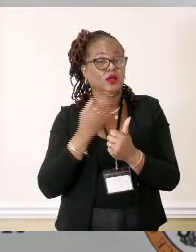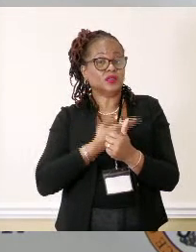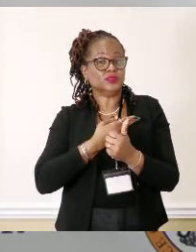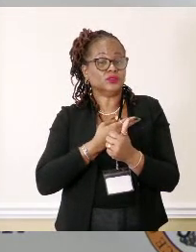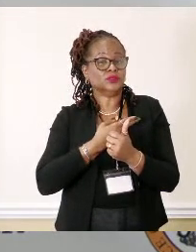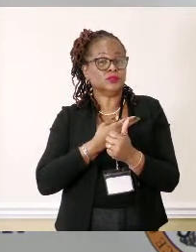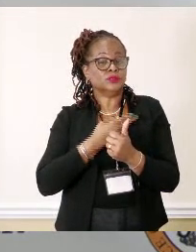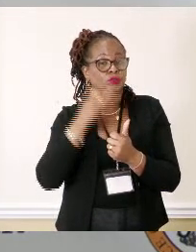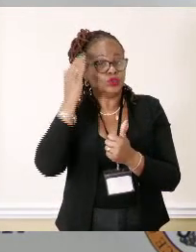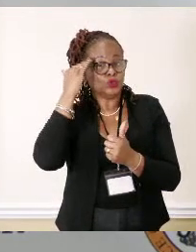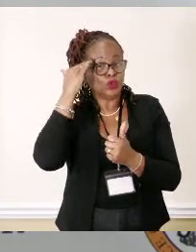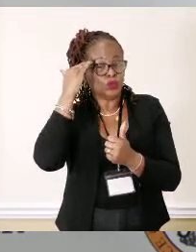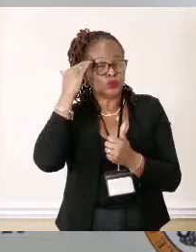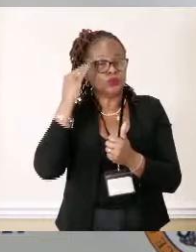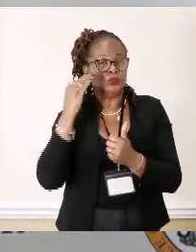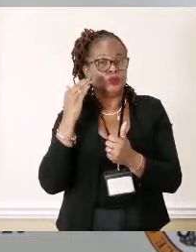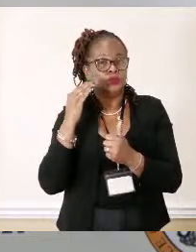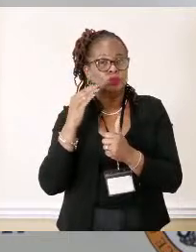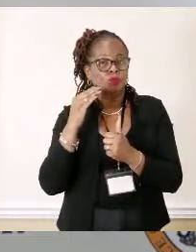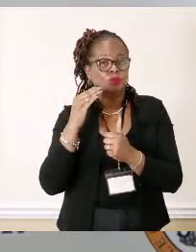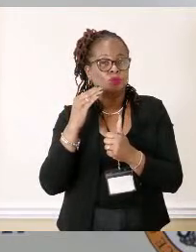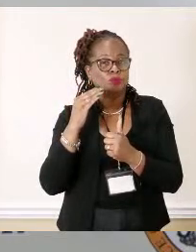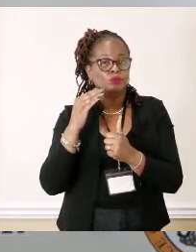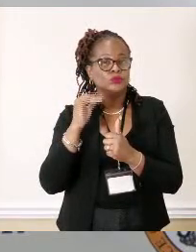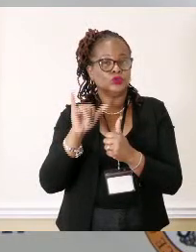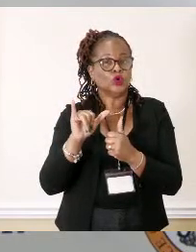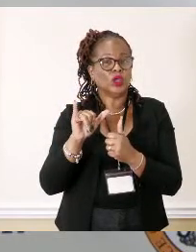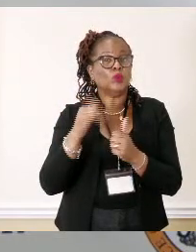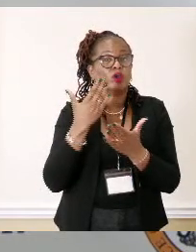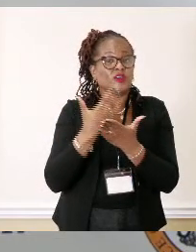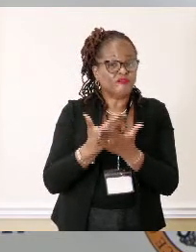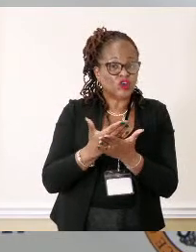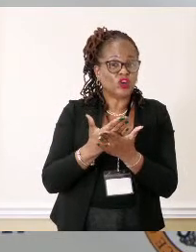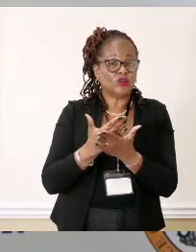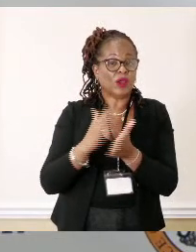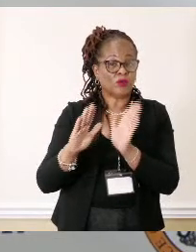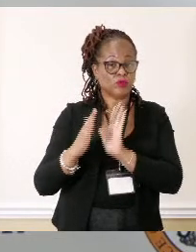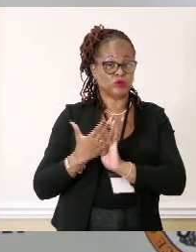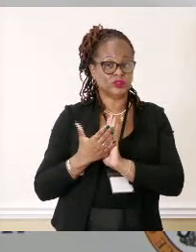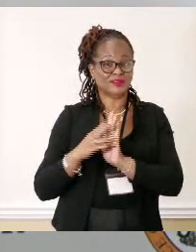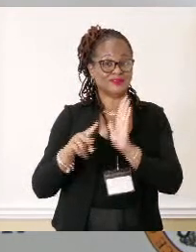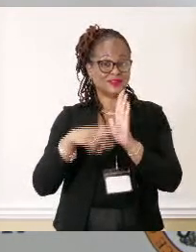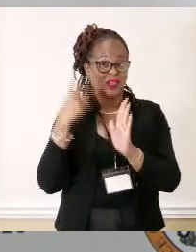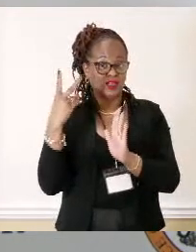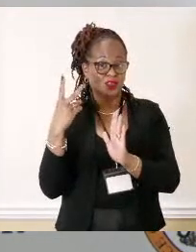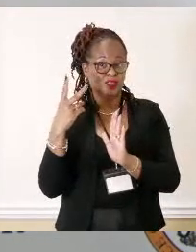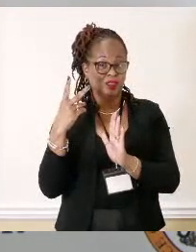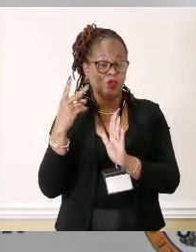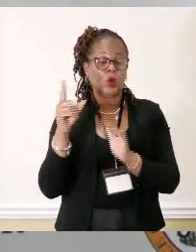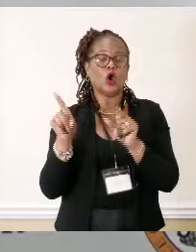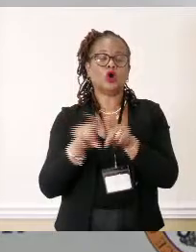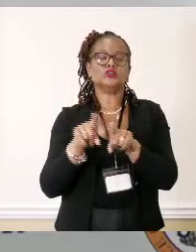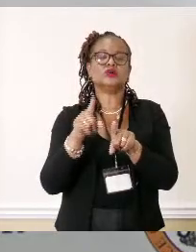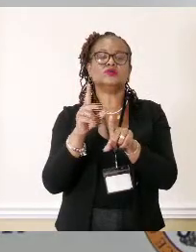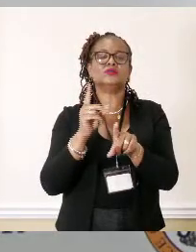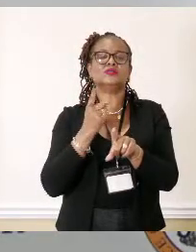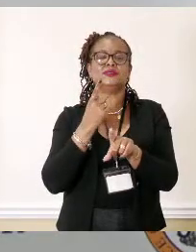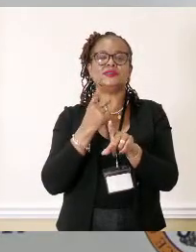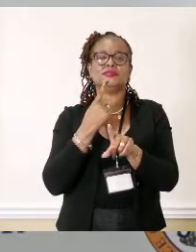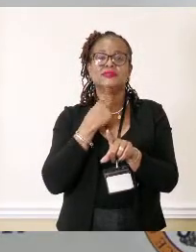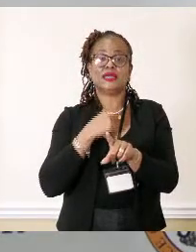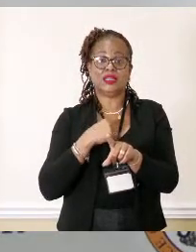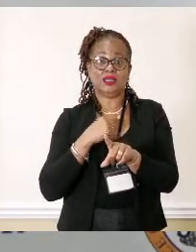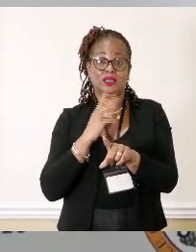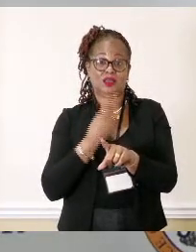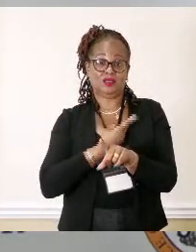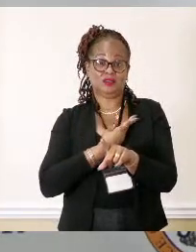used ubiquitously throughout the world. So it will confirm our approach. And secondly, it will also tell us which of the 3 variants